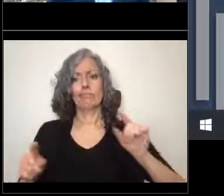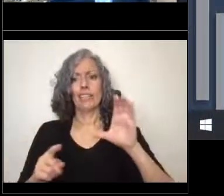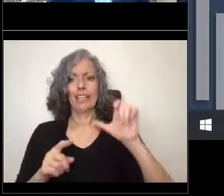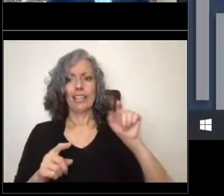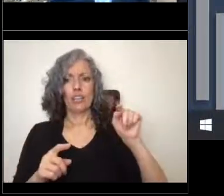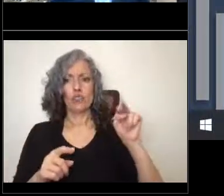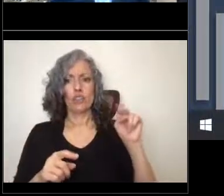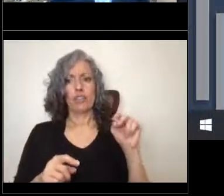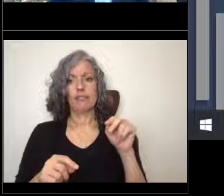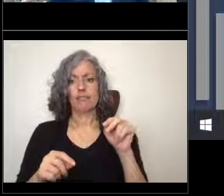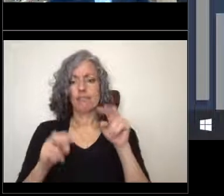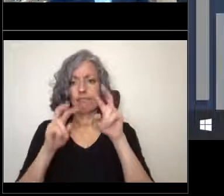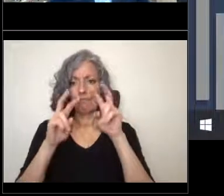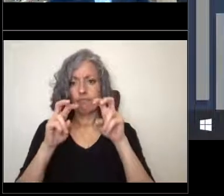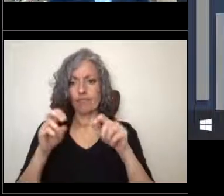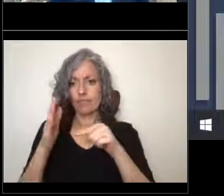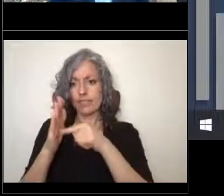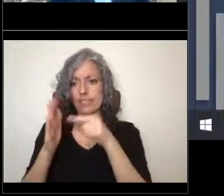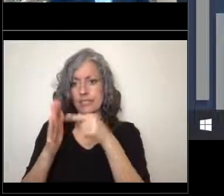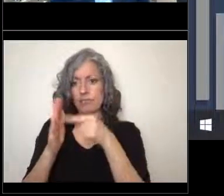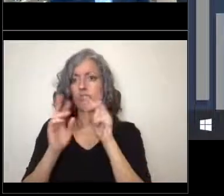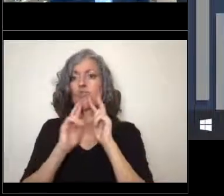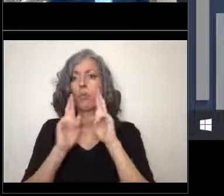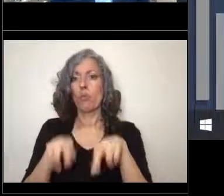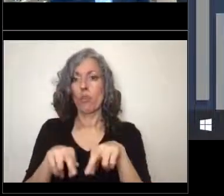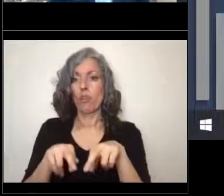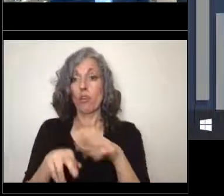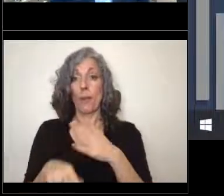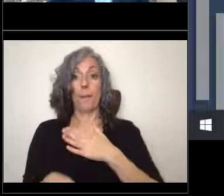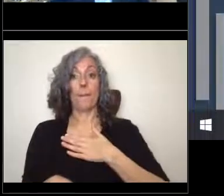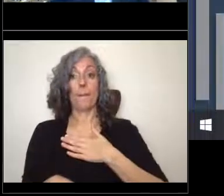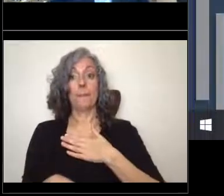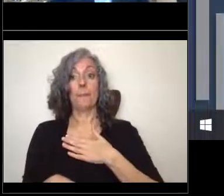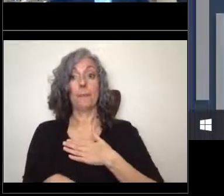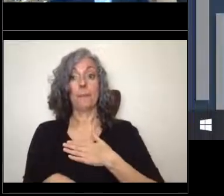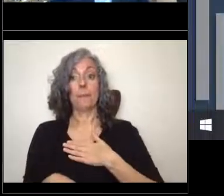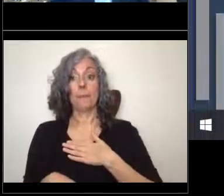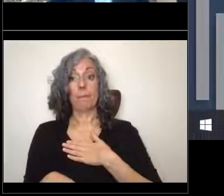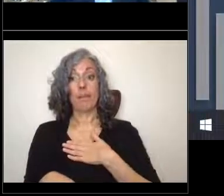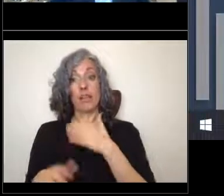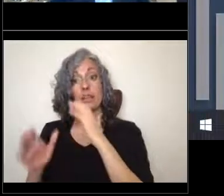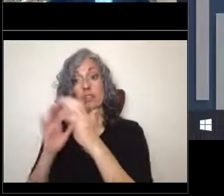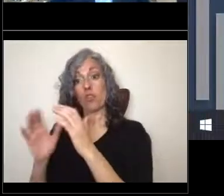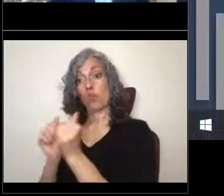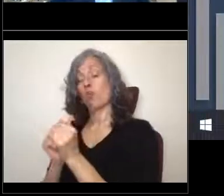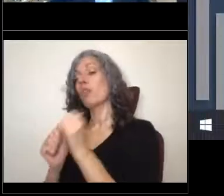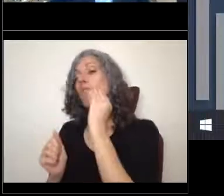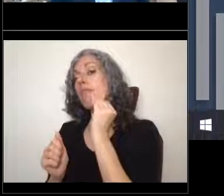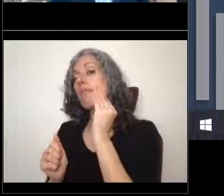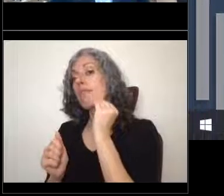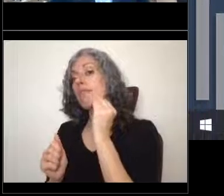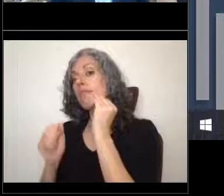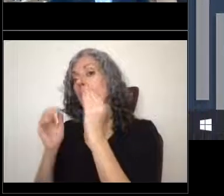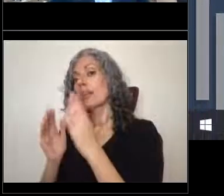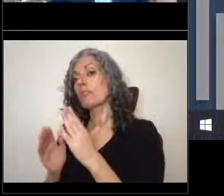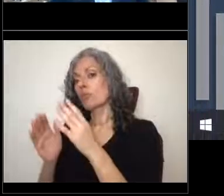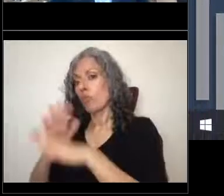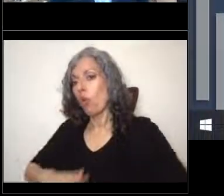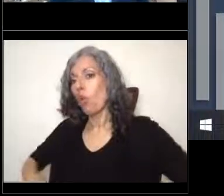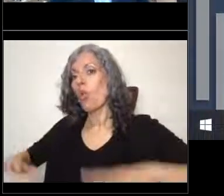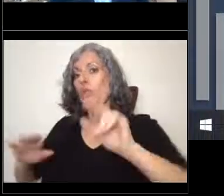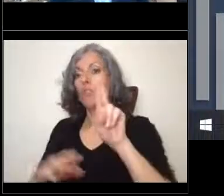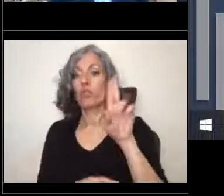inspection reports and have conferred with experts across the United States about them. And my